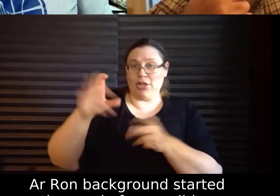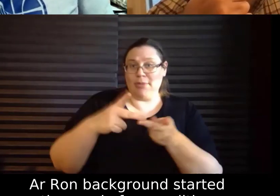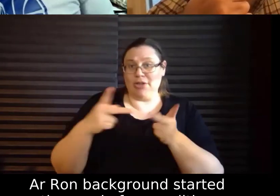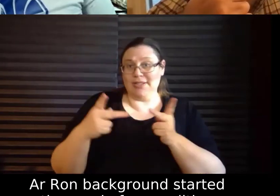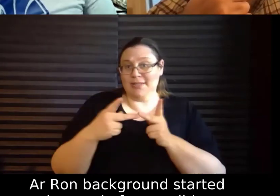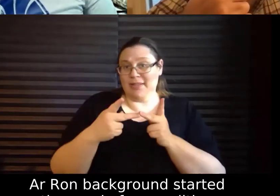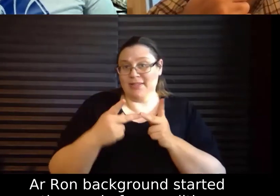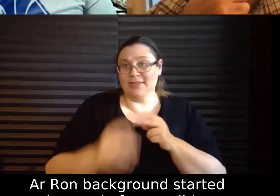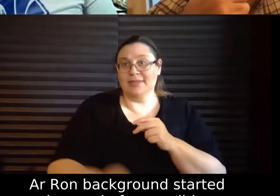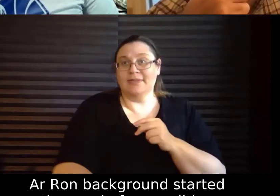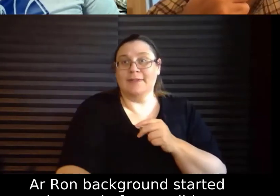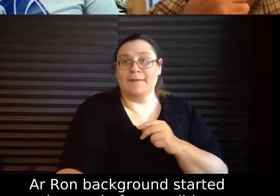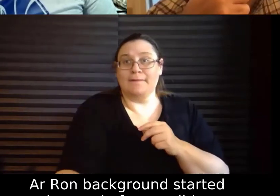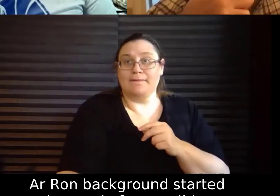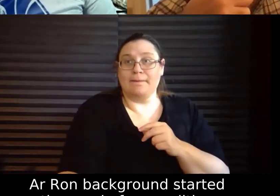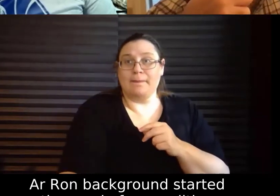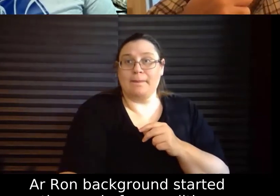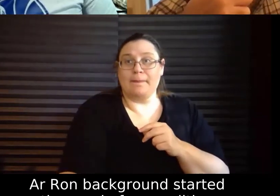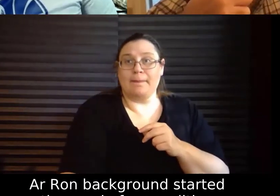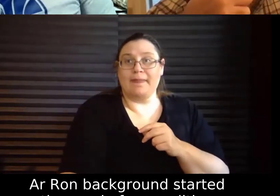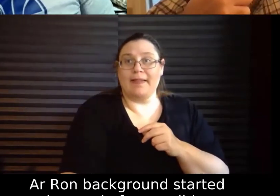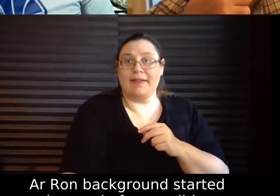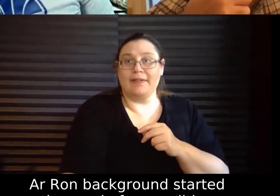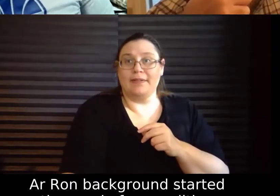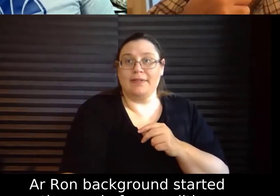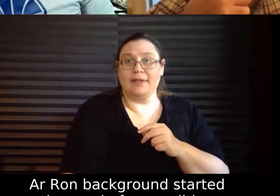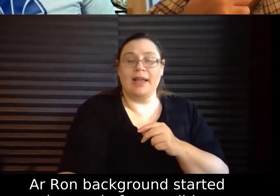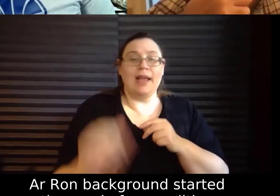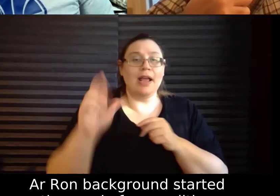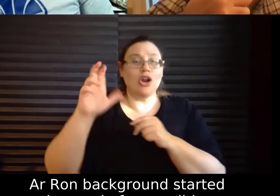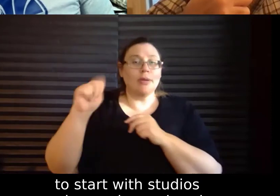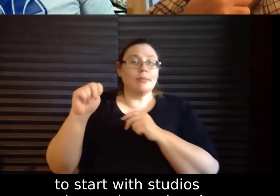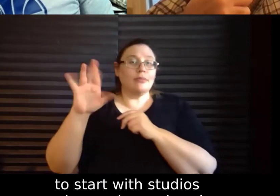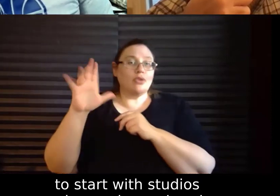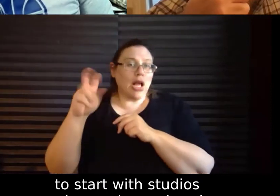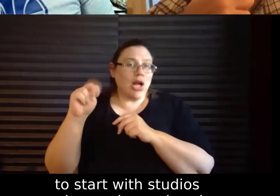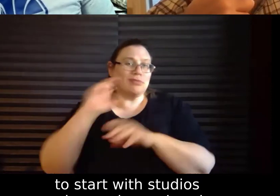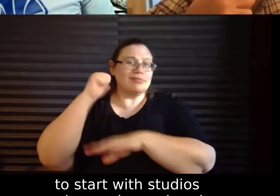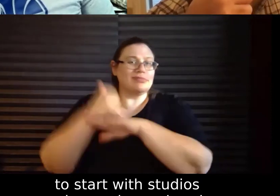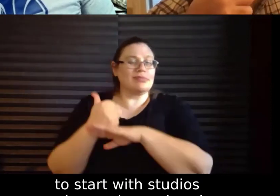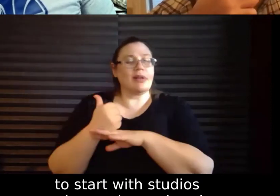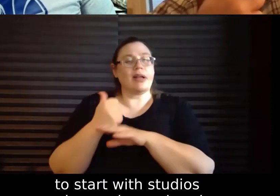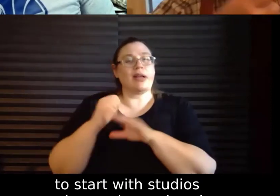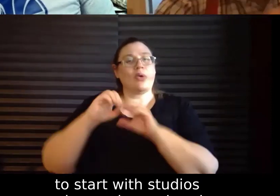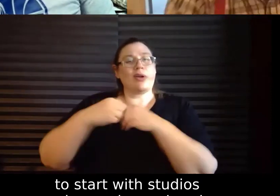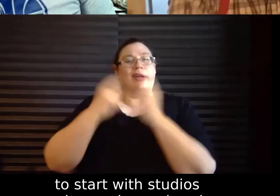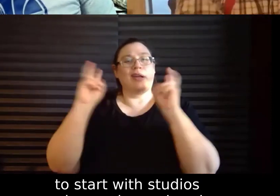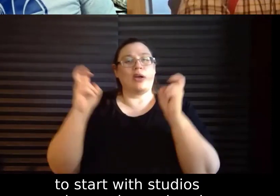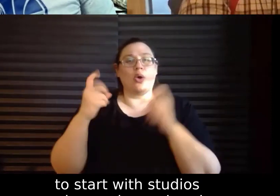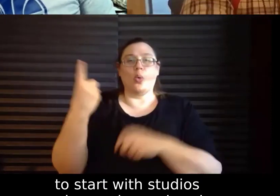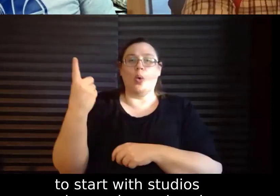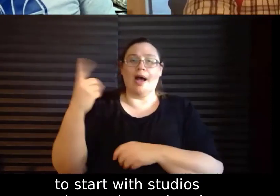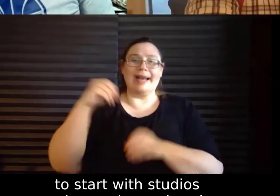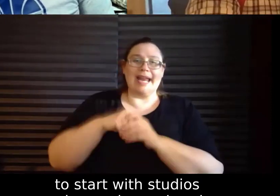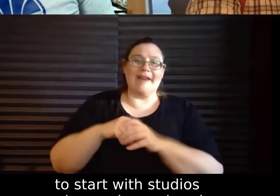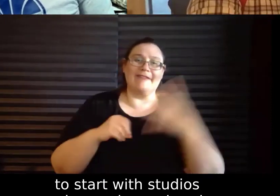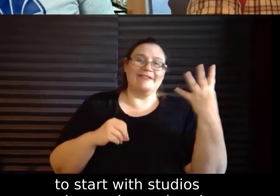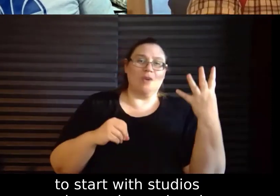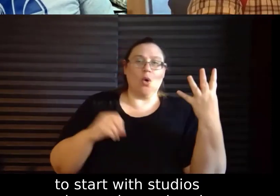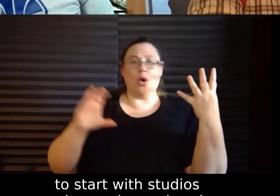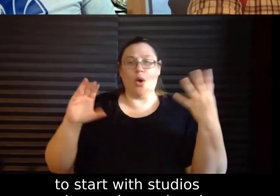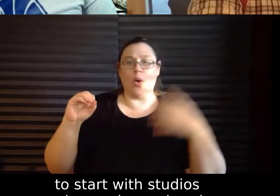And Aaron Brown started an organization called the 1 in 4 Coalition to really engage,